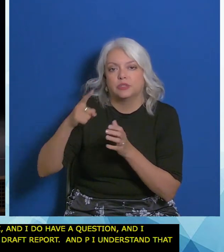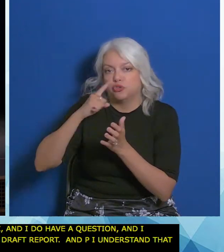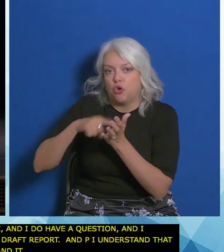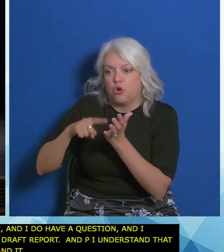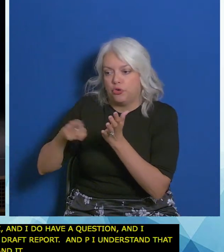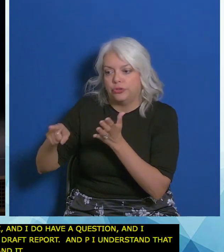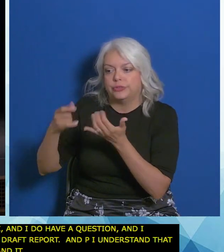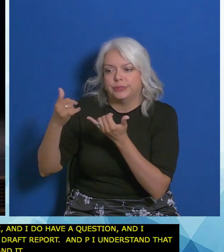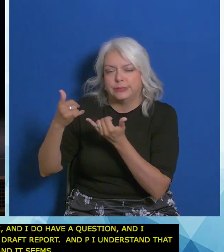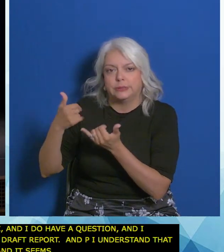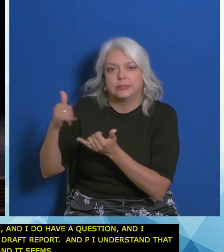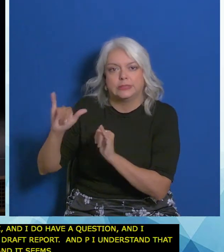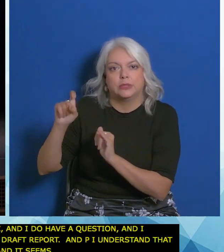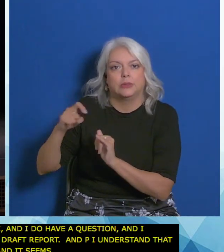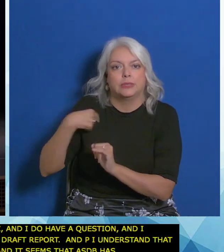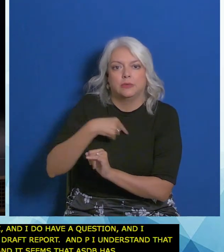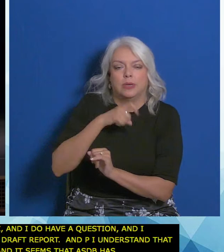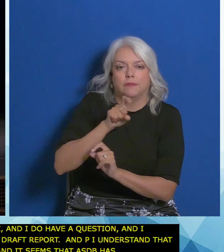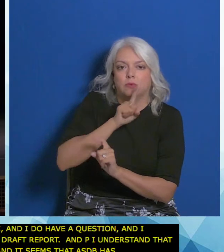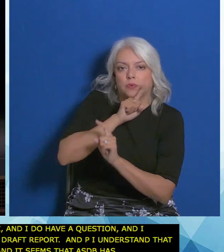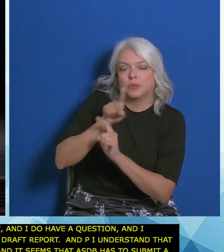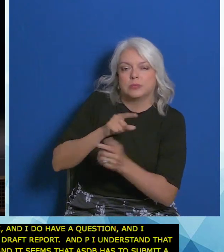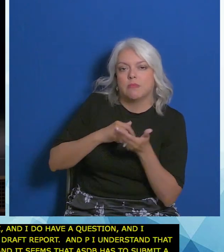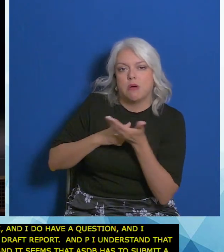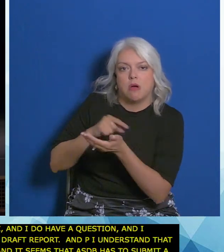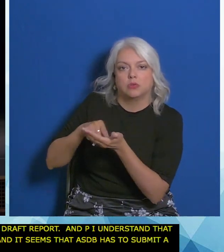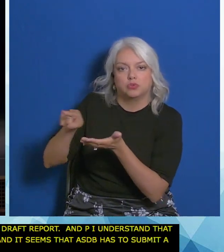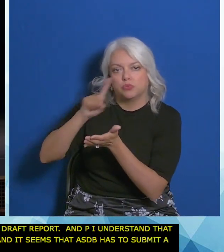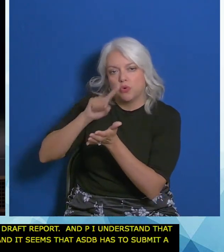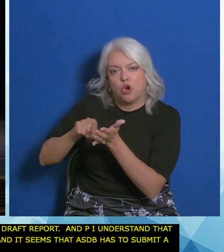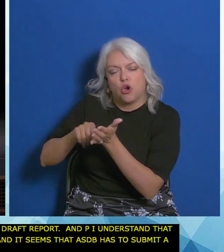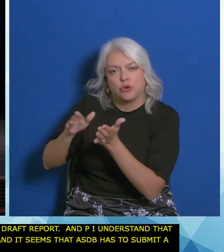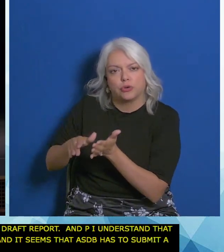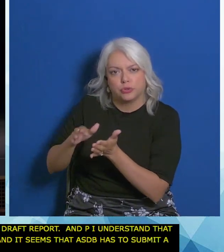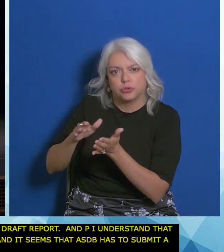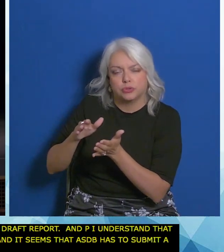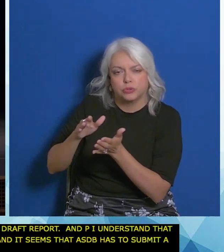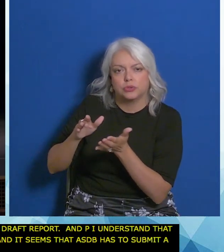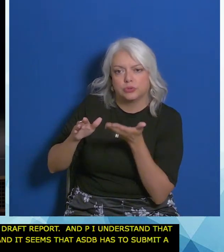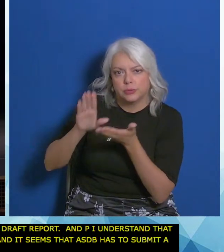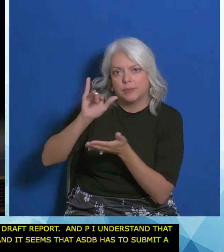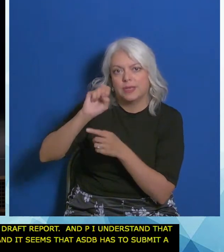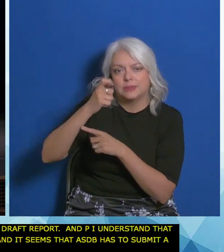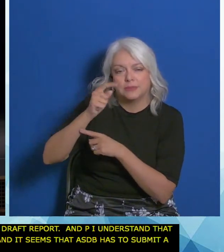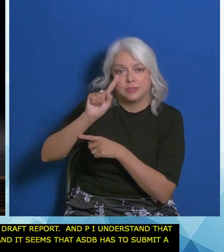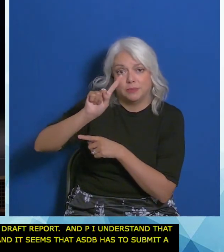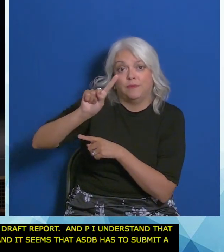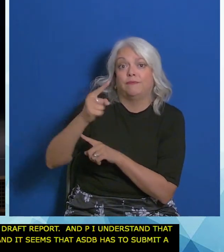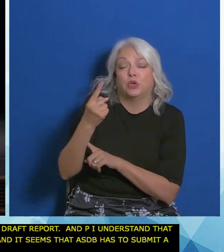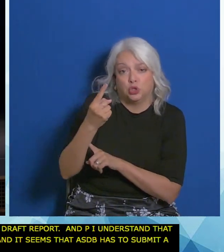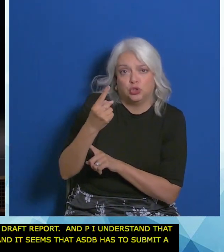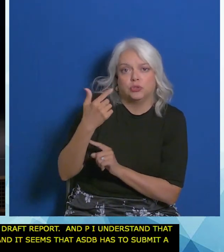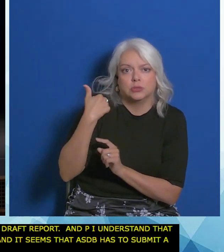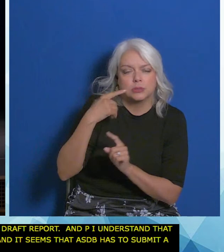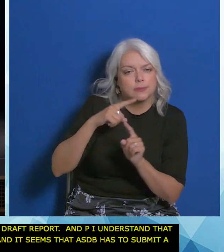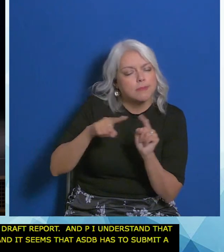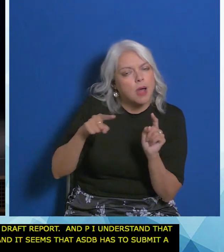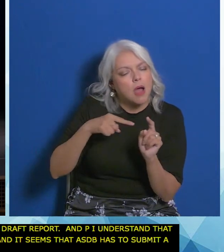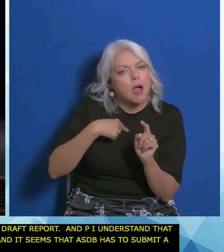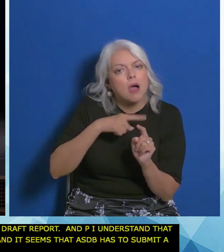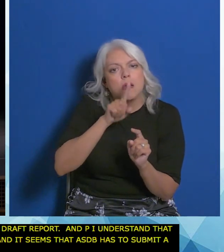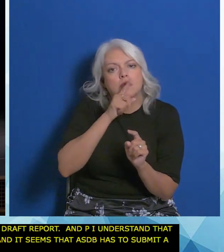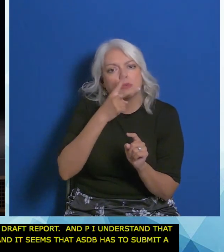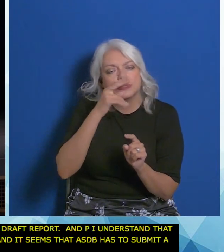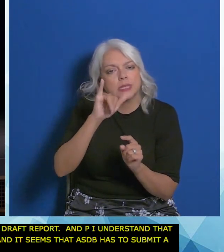ASDB has to submit a response to the auditor had to submit by September 1st, but I don't see